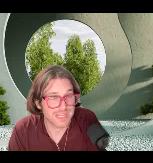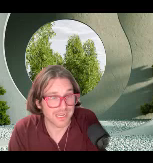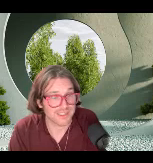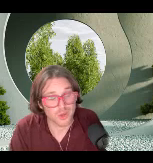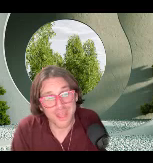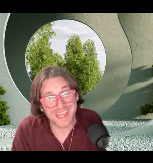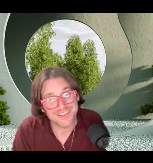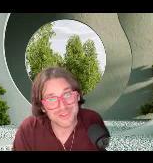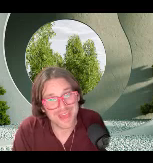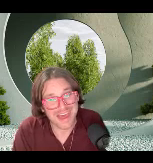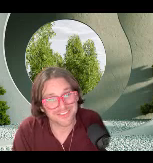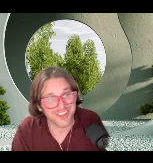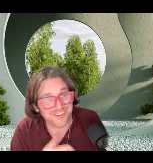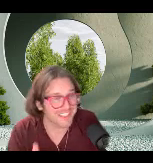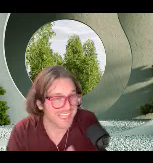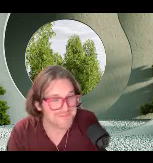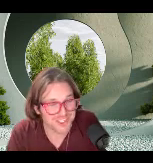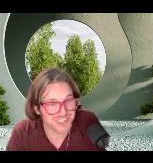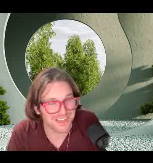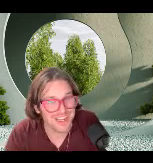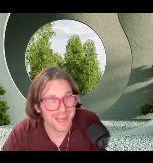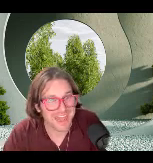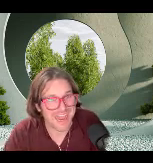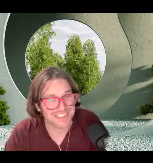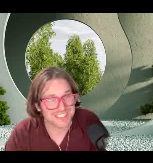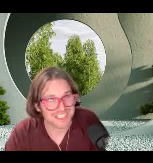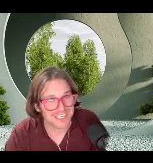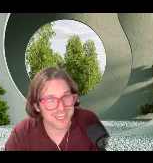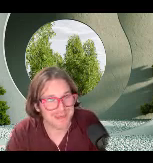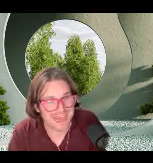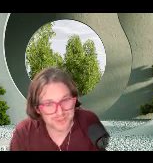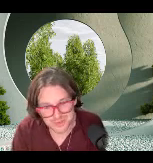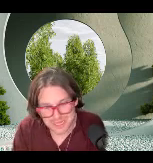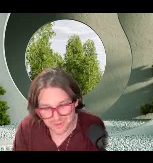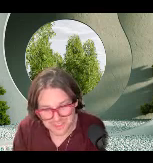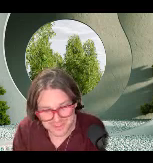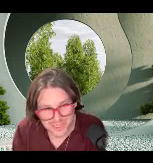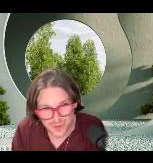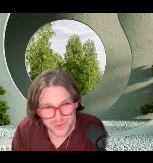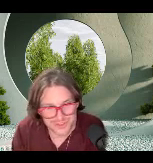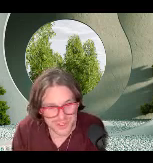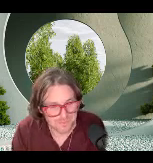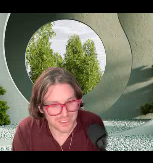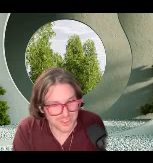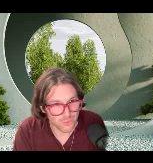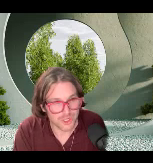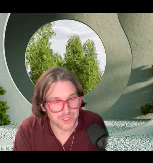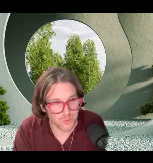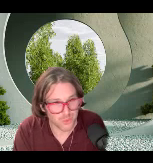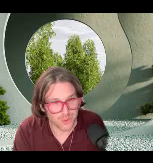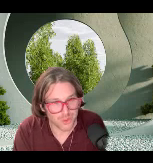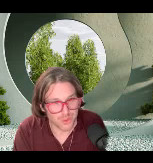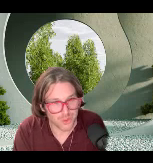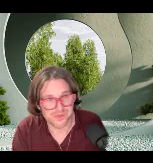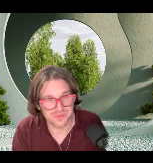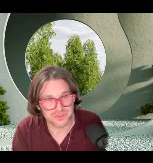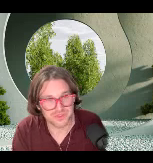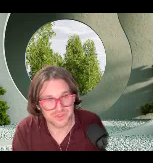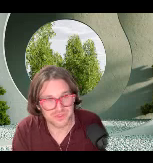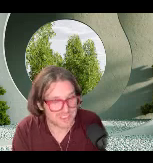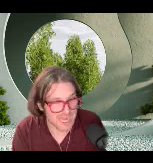in goals, that it is okay to have lofty ambition, and to teach them how to not only set goals, but to work towards